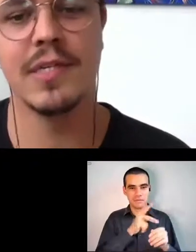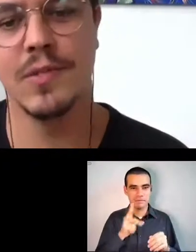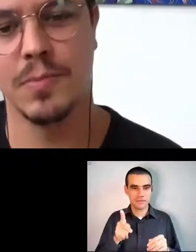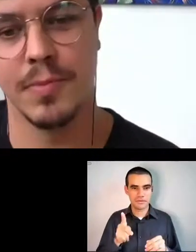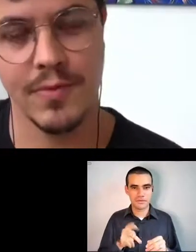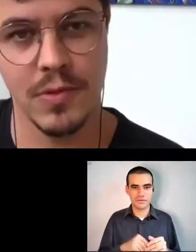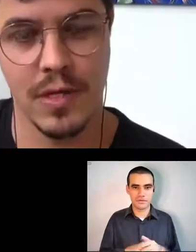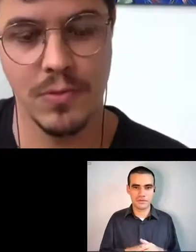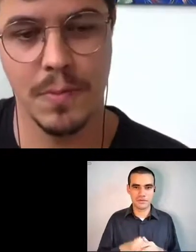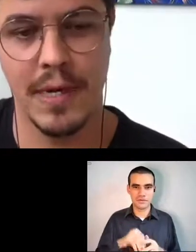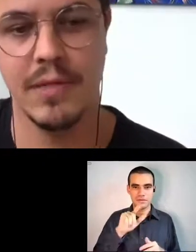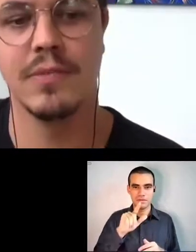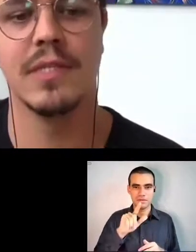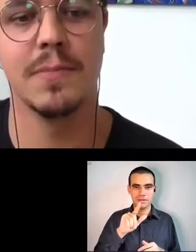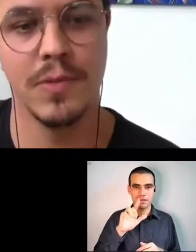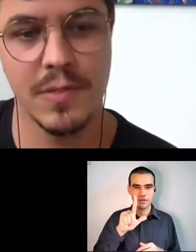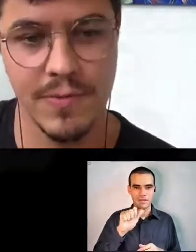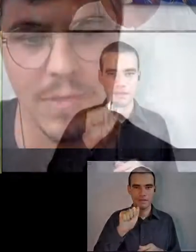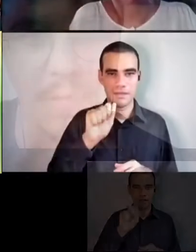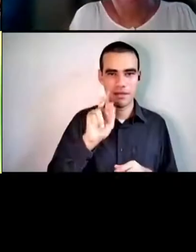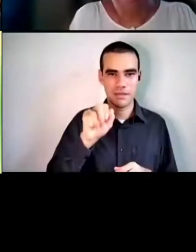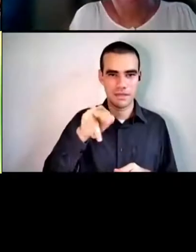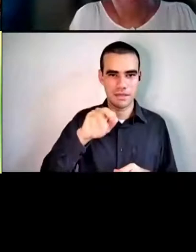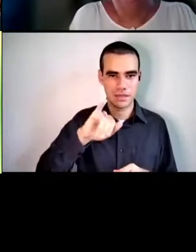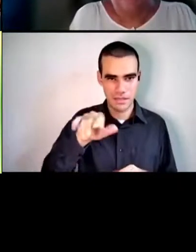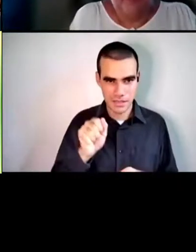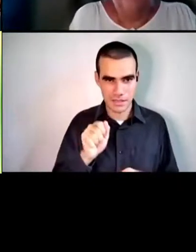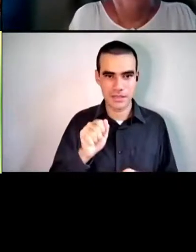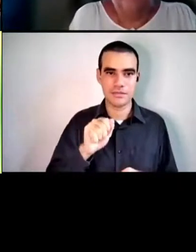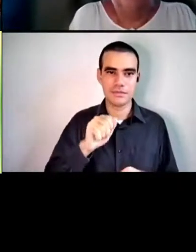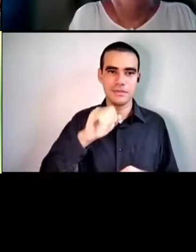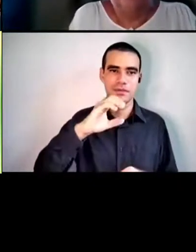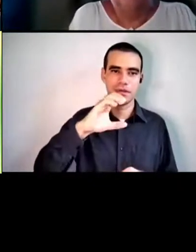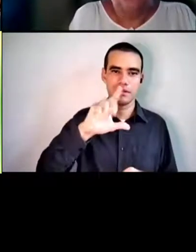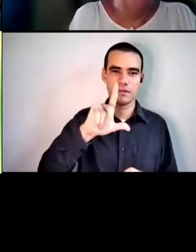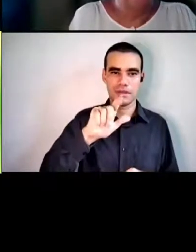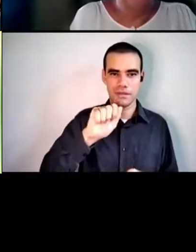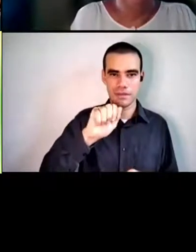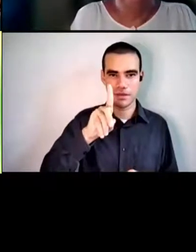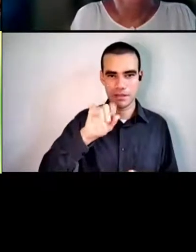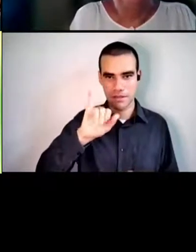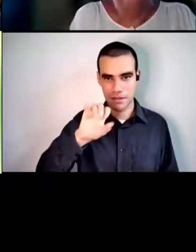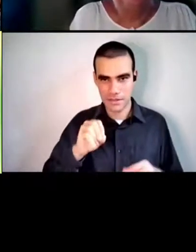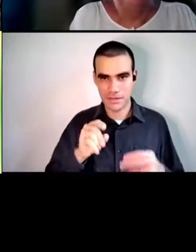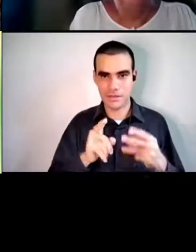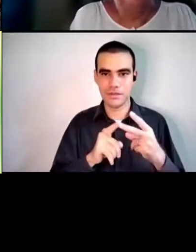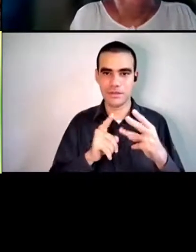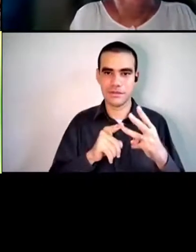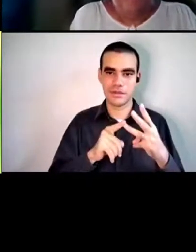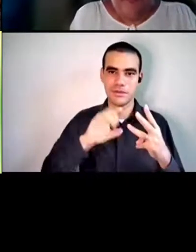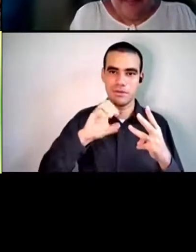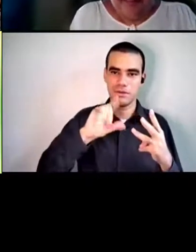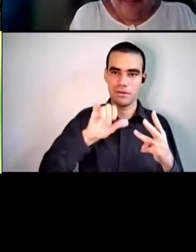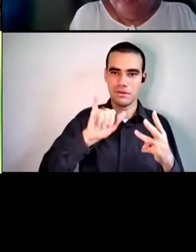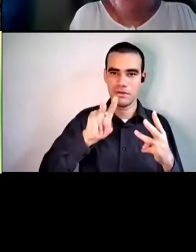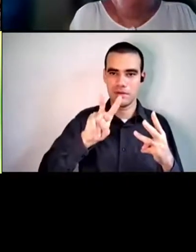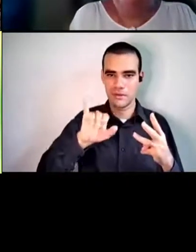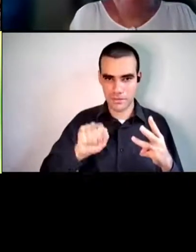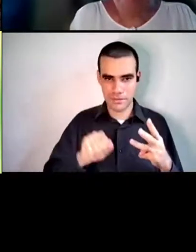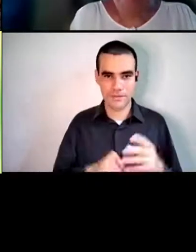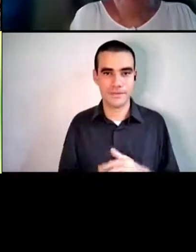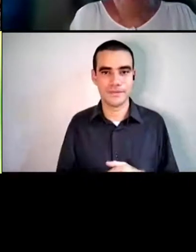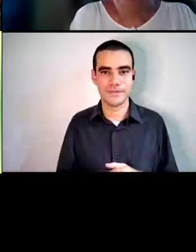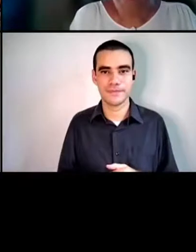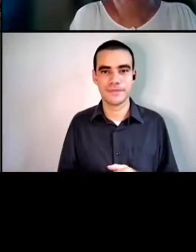we start with Luis Fernando Laranja, then Professor Claudio, and then Professor Maria Olivia. Okay, Luis Fernando, the floor is